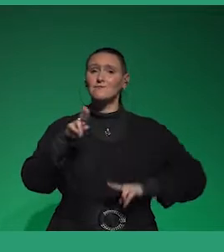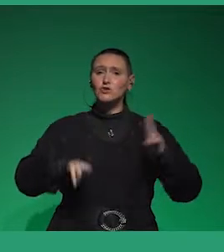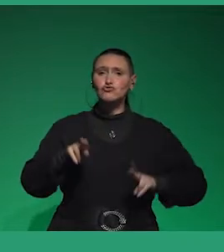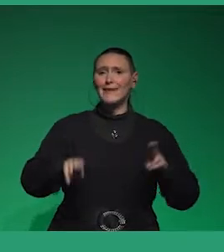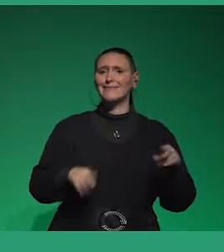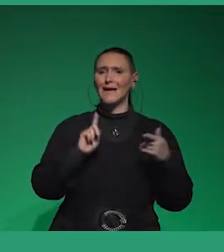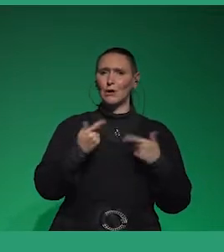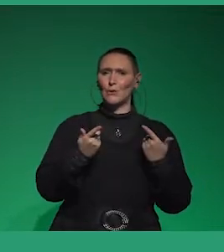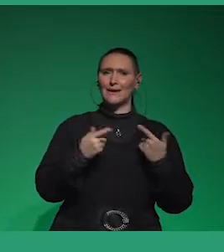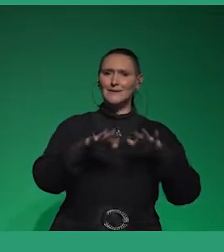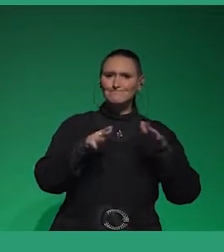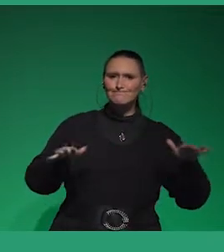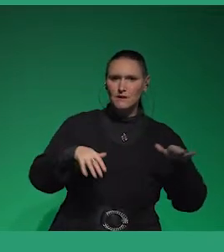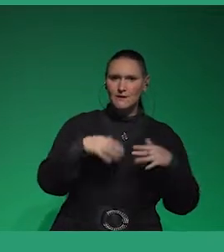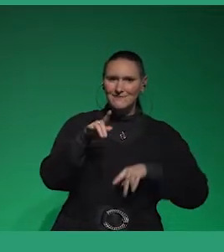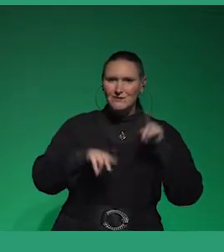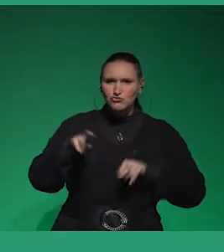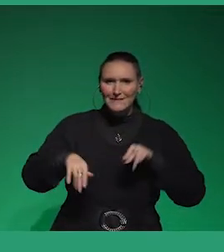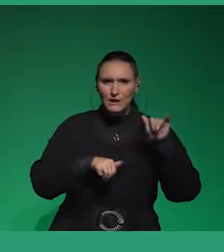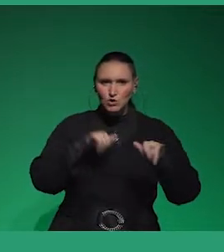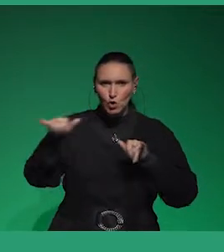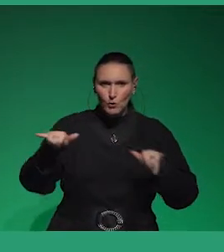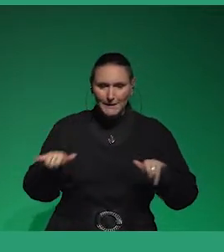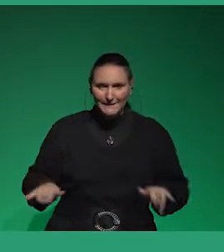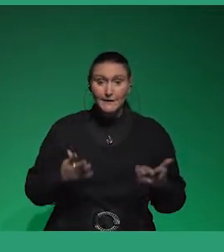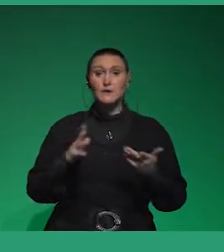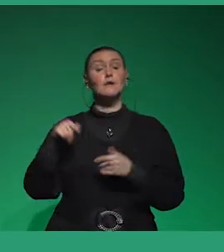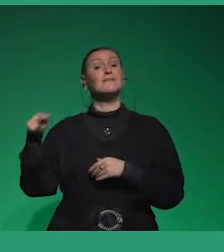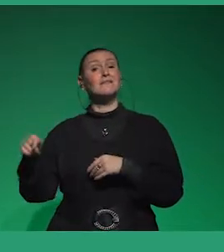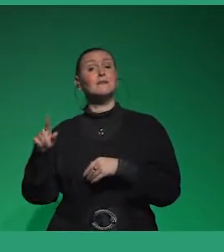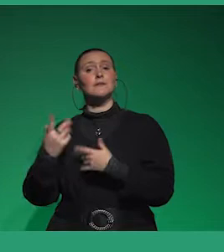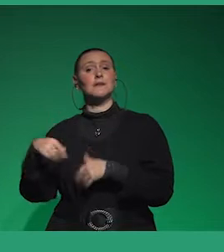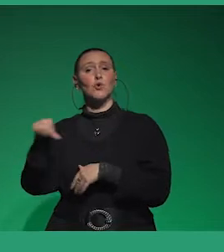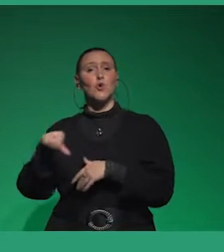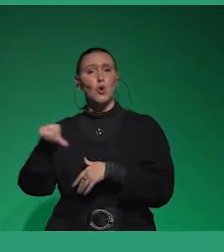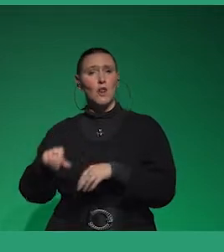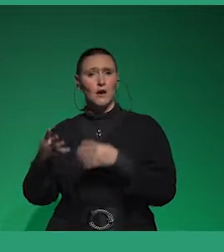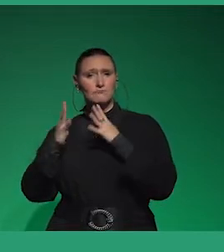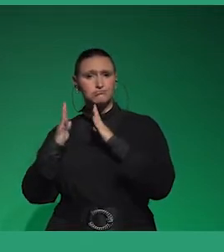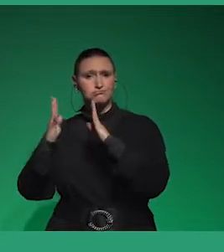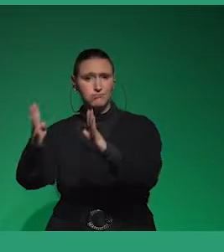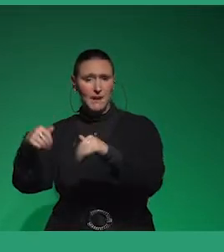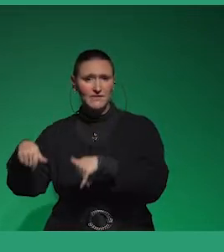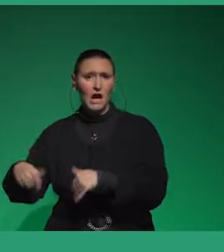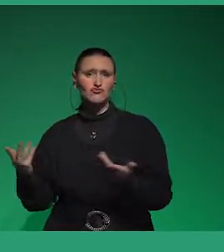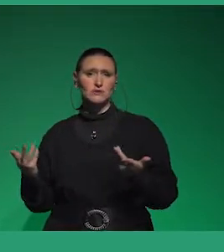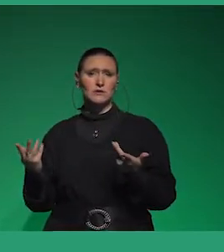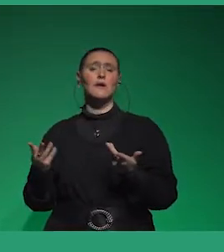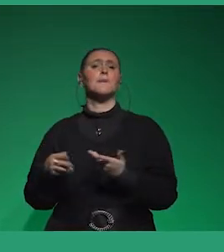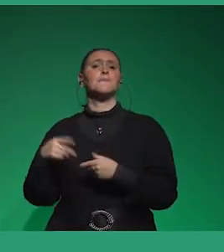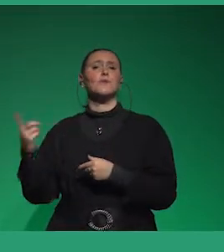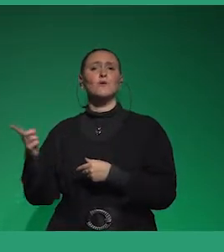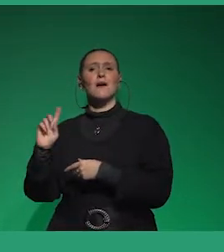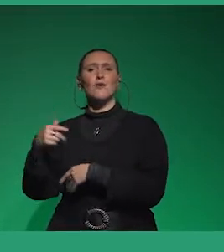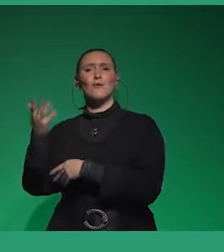types. So we study tropical rainforest, but also then oil palm plantation, and additionally rubber plantations, and then